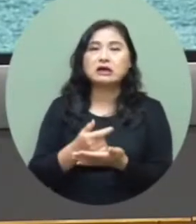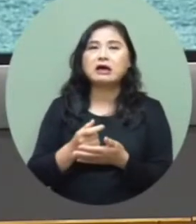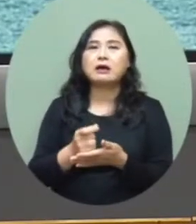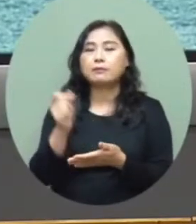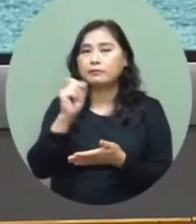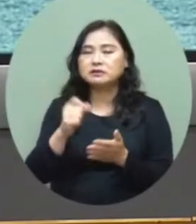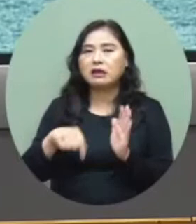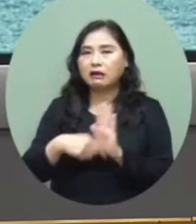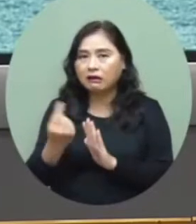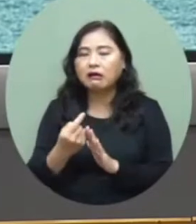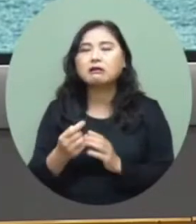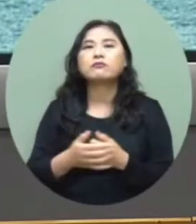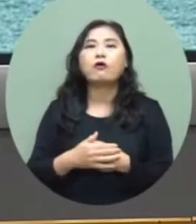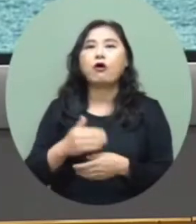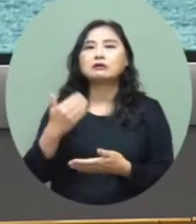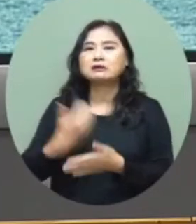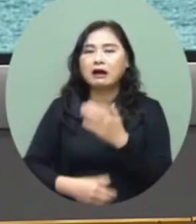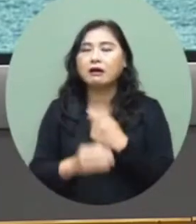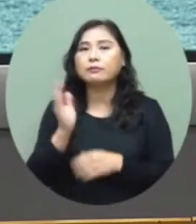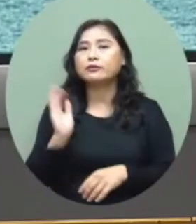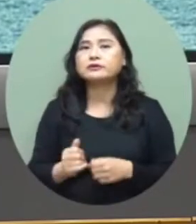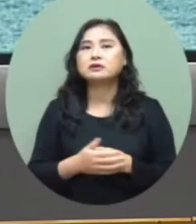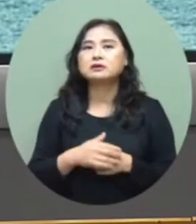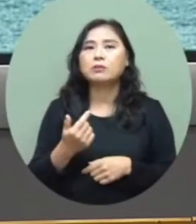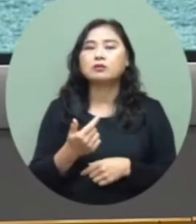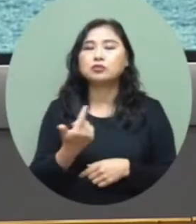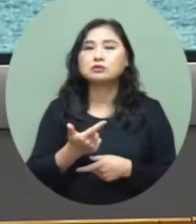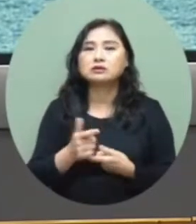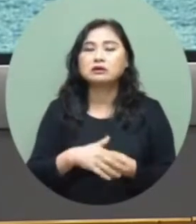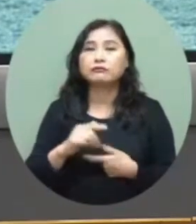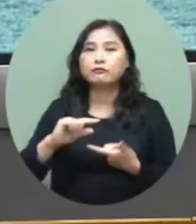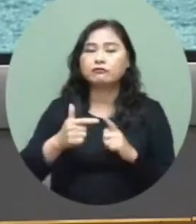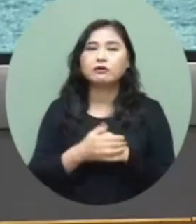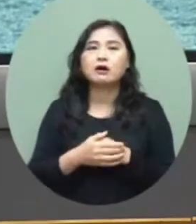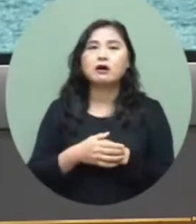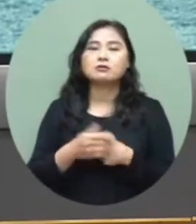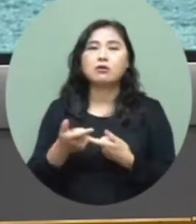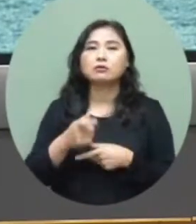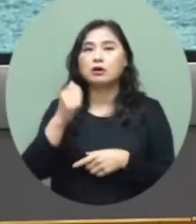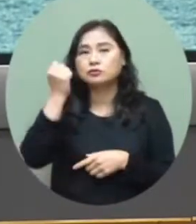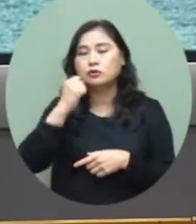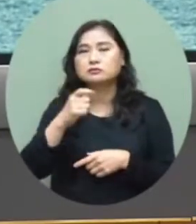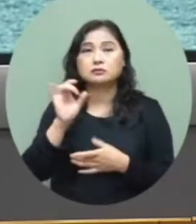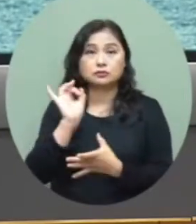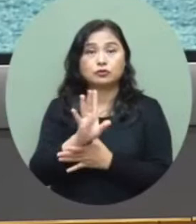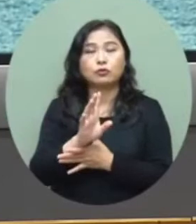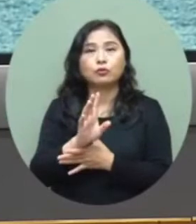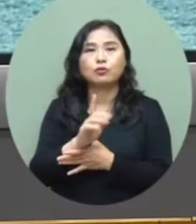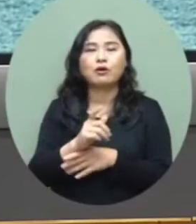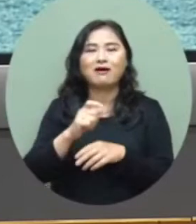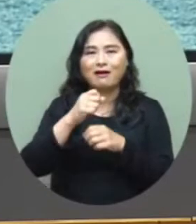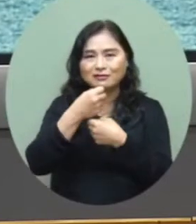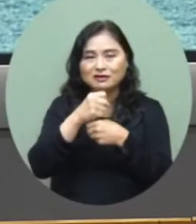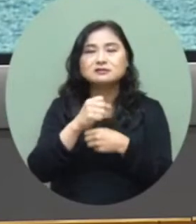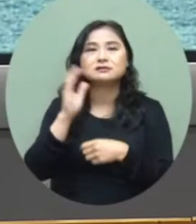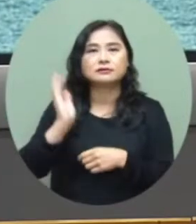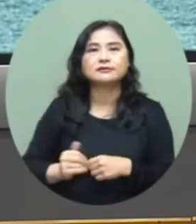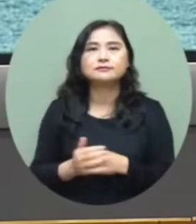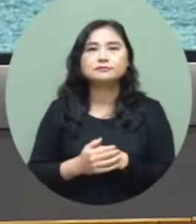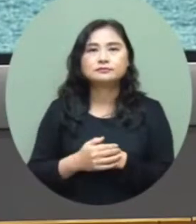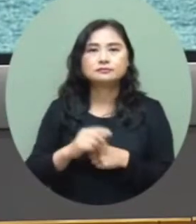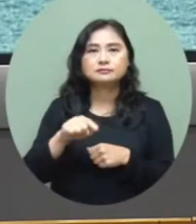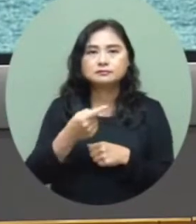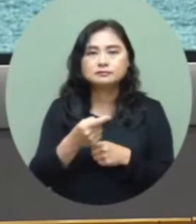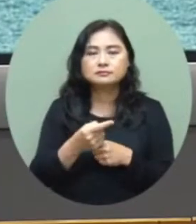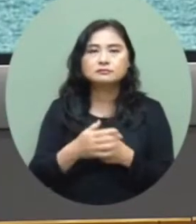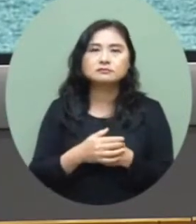symptoms, they'd be able to take the drug, and that would also reduce mortality. And therefore, we do encourage elders to take the test